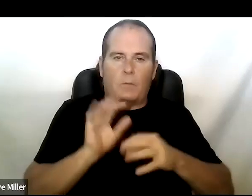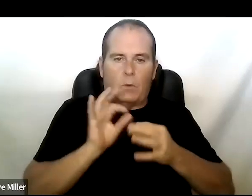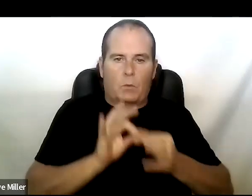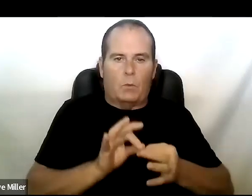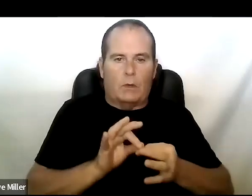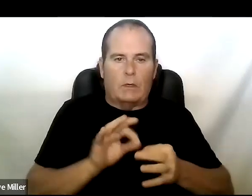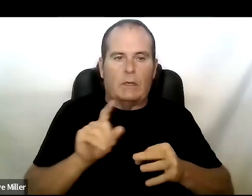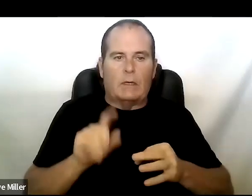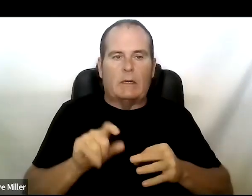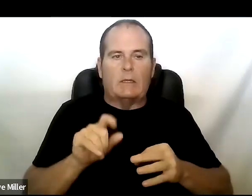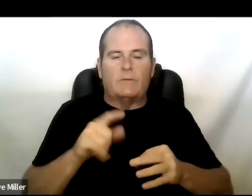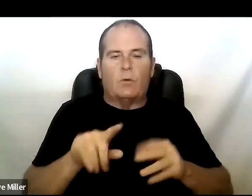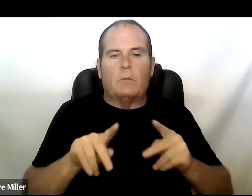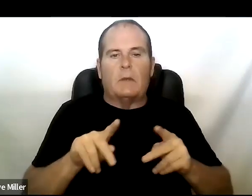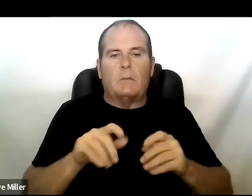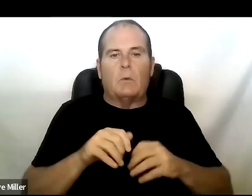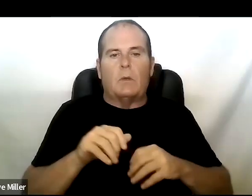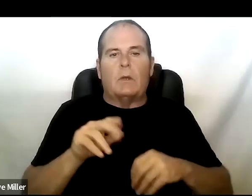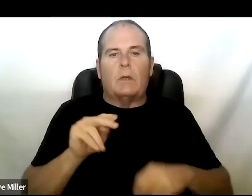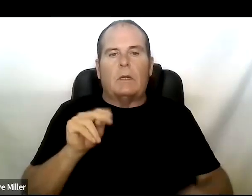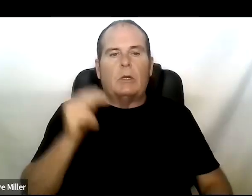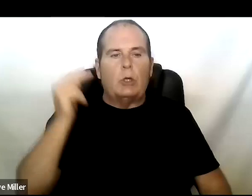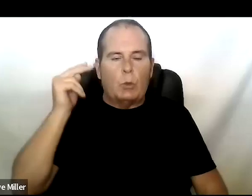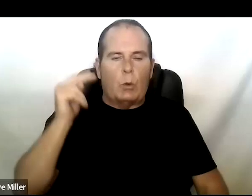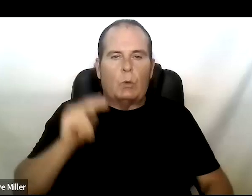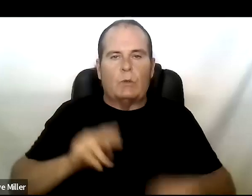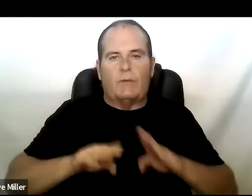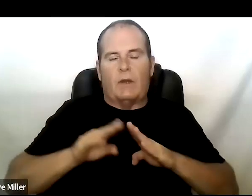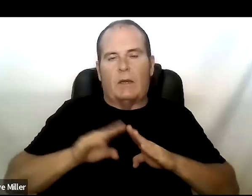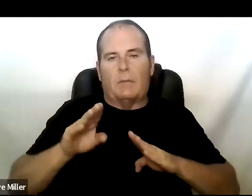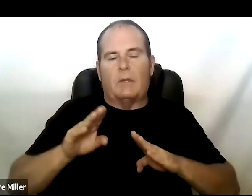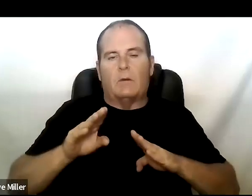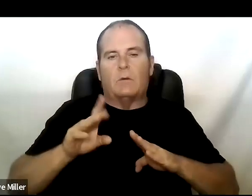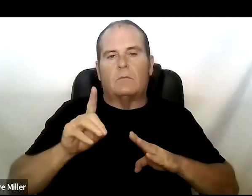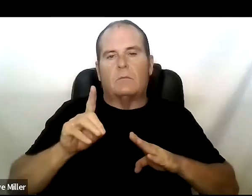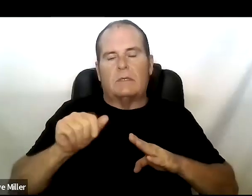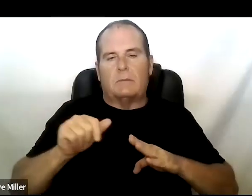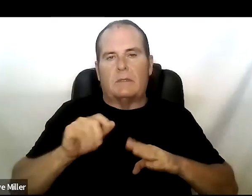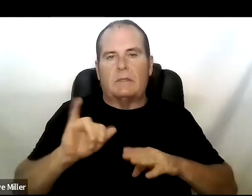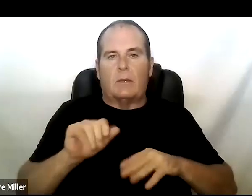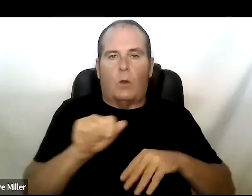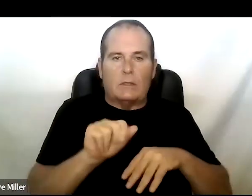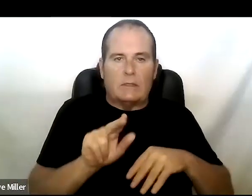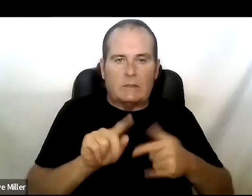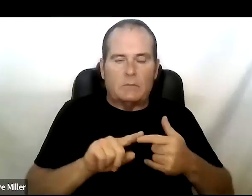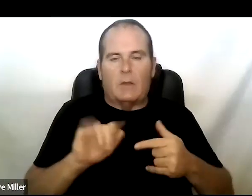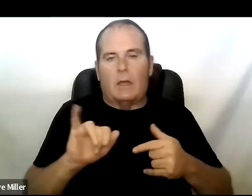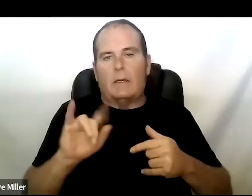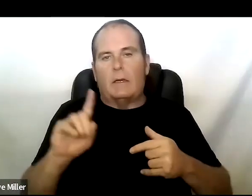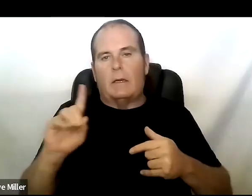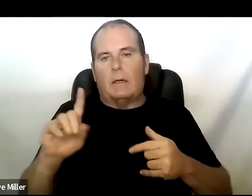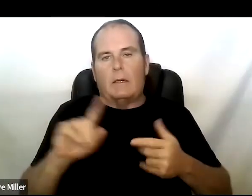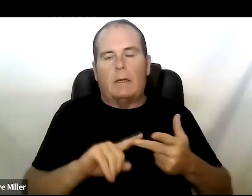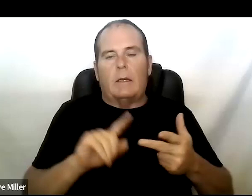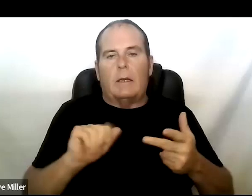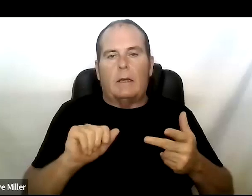of people with neurodevelopmental disabilities such as autism, IDD,